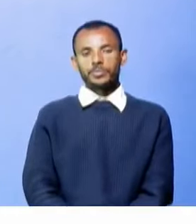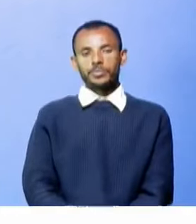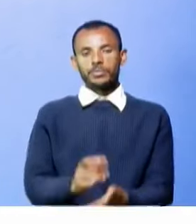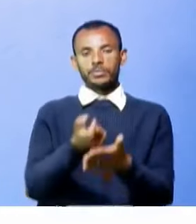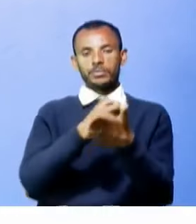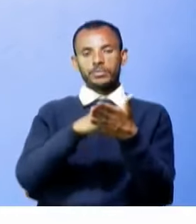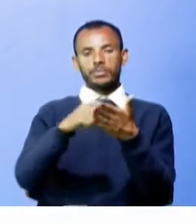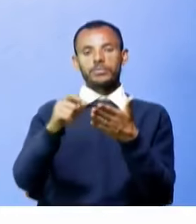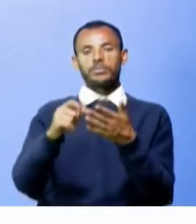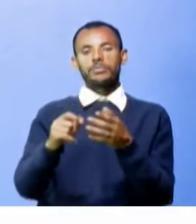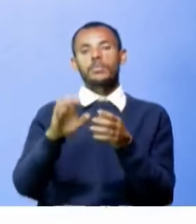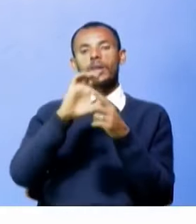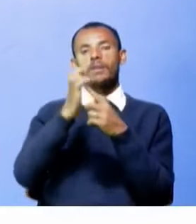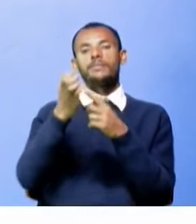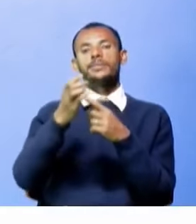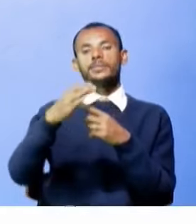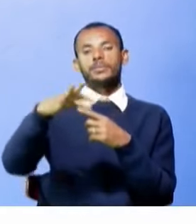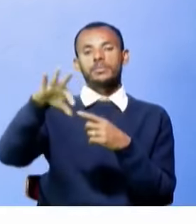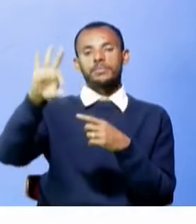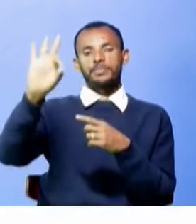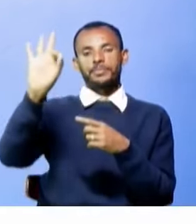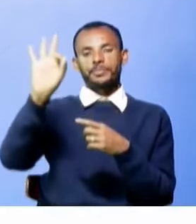Write the event